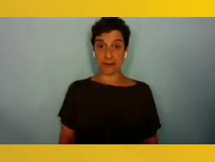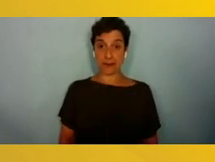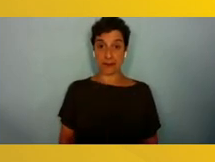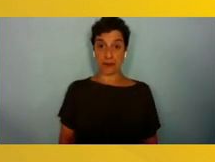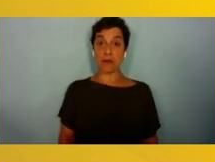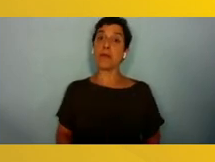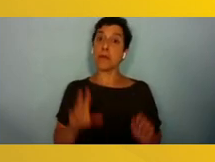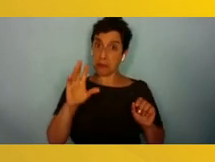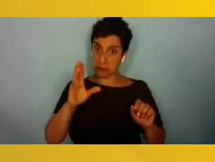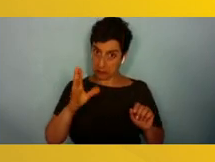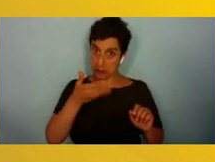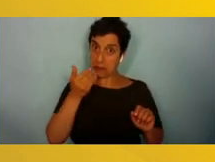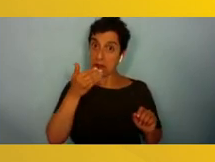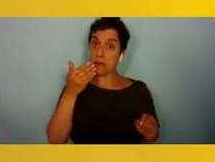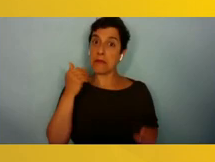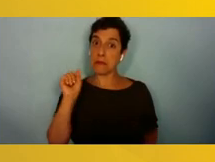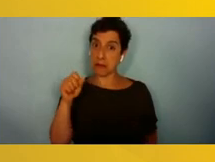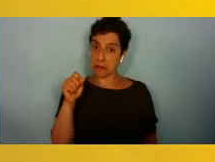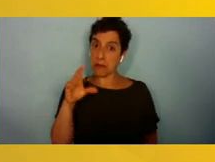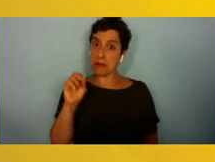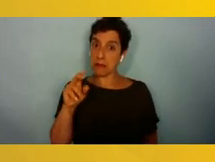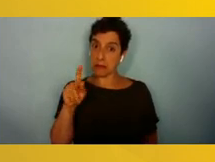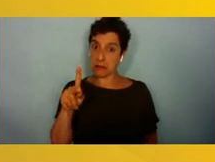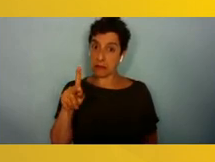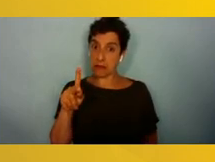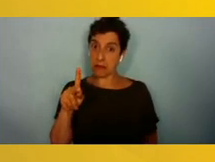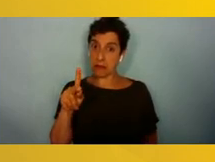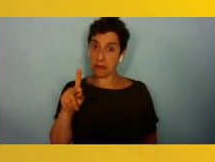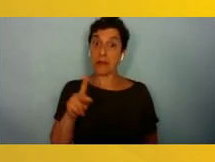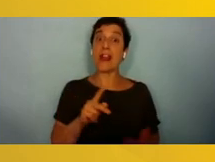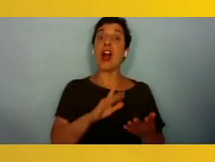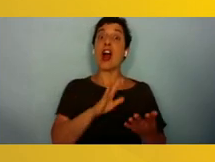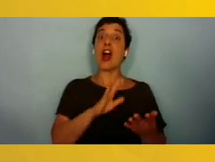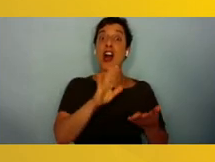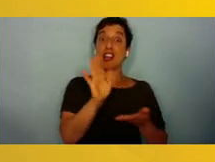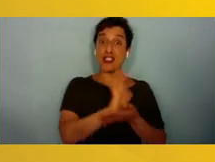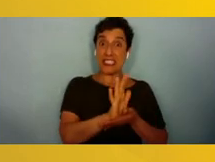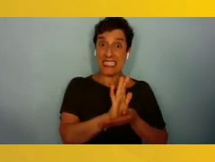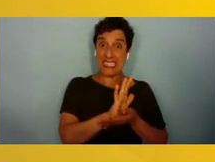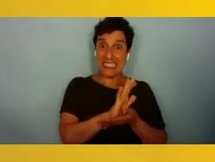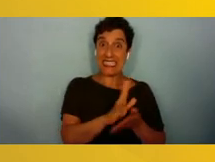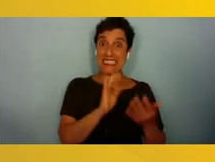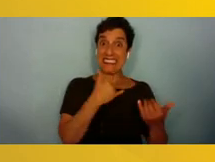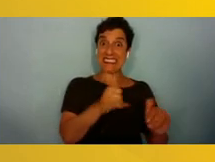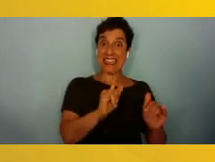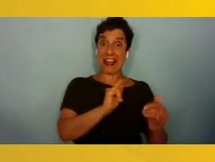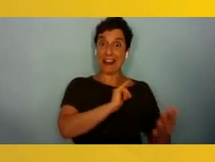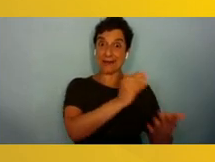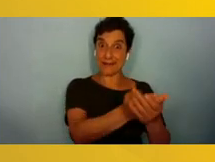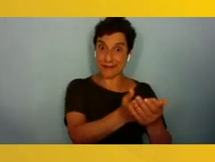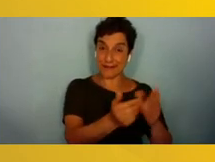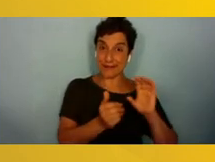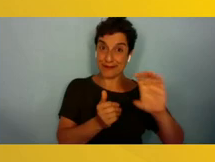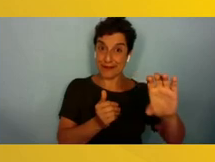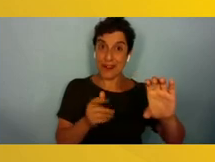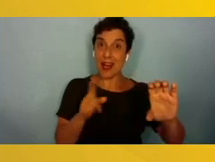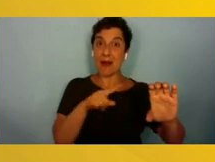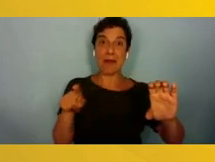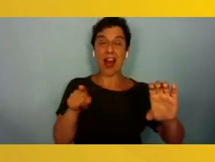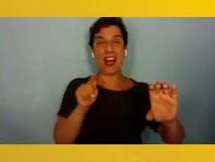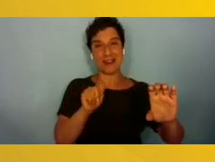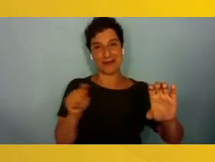Okay, so all the cheese still got delivered, but we still only got 2 out of 5